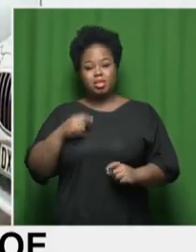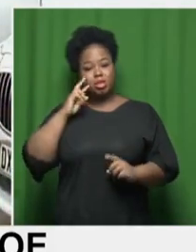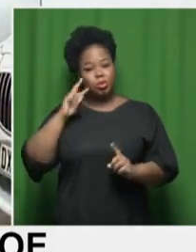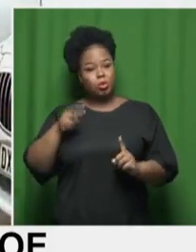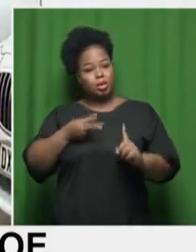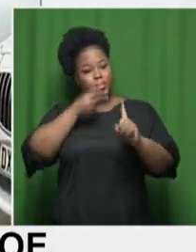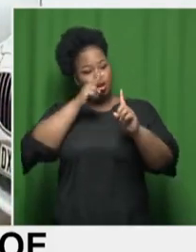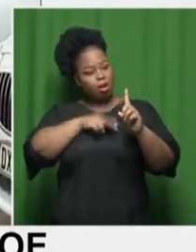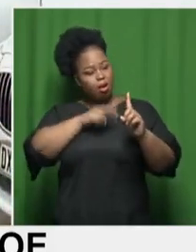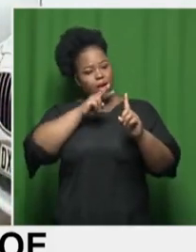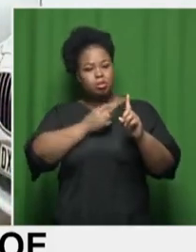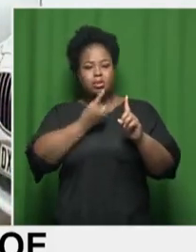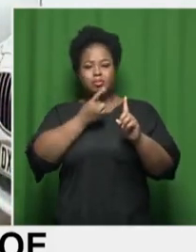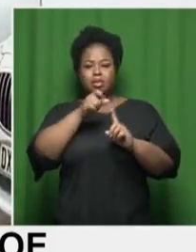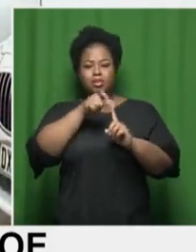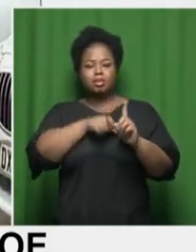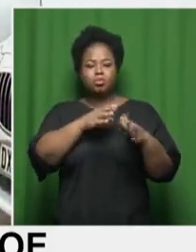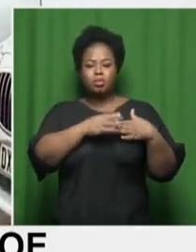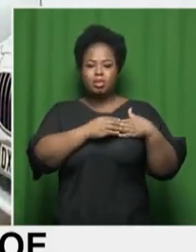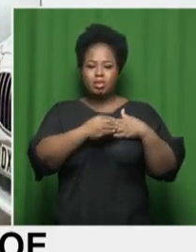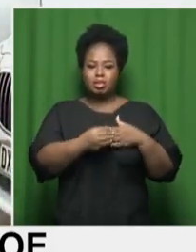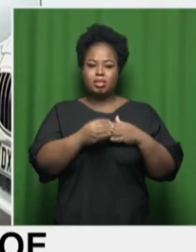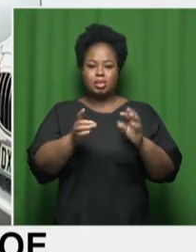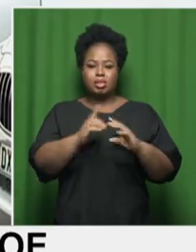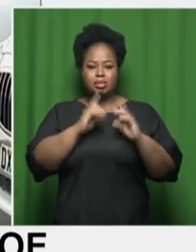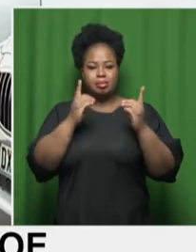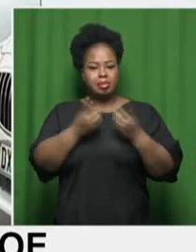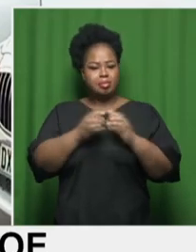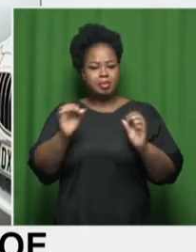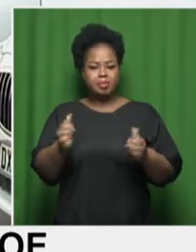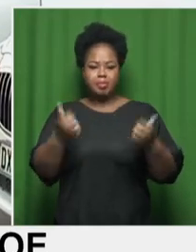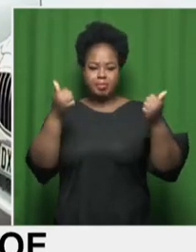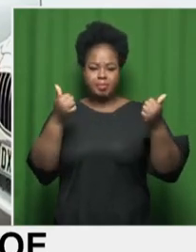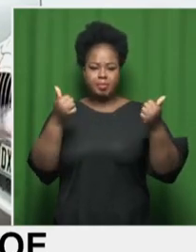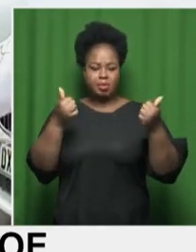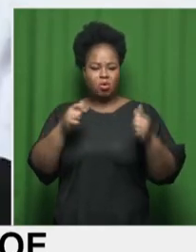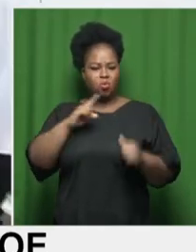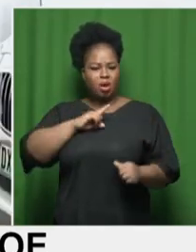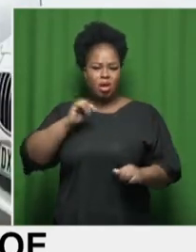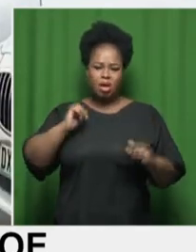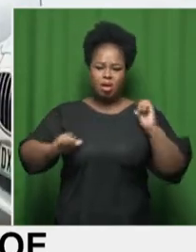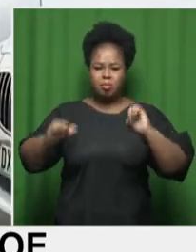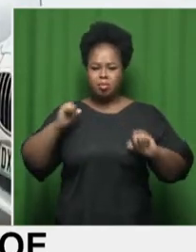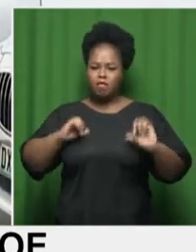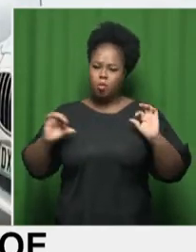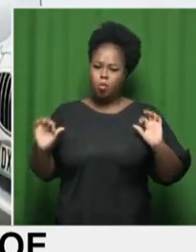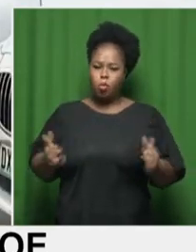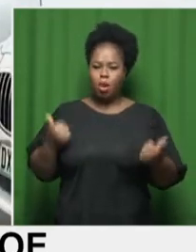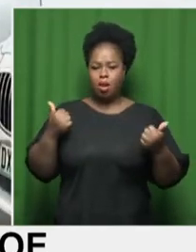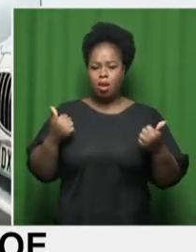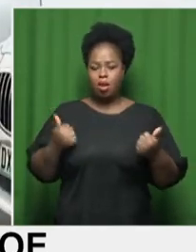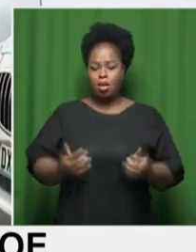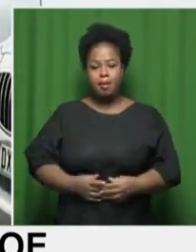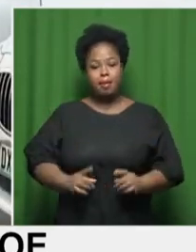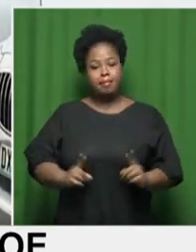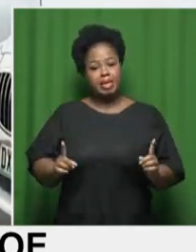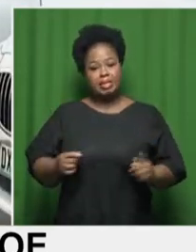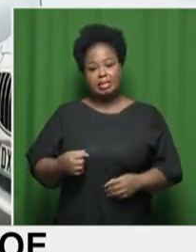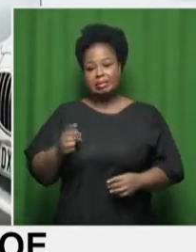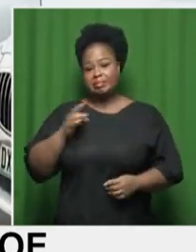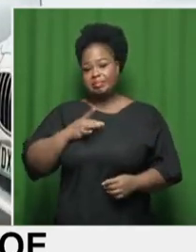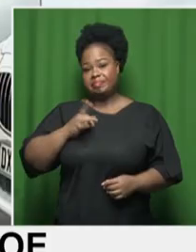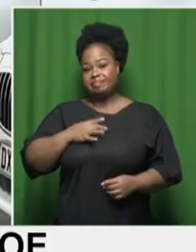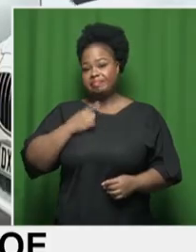who was leading this department to where it is today with its performance. But he allayed the fears, saying